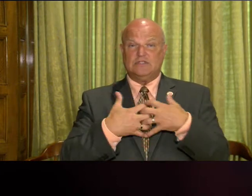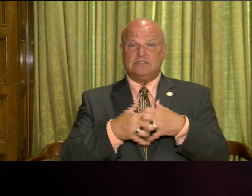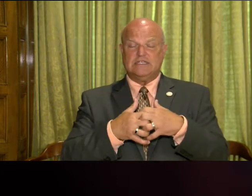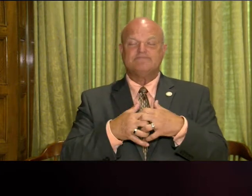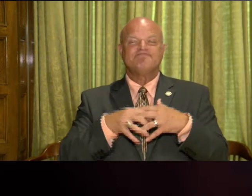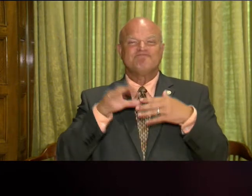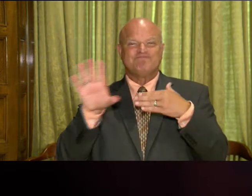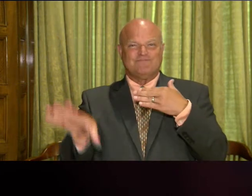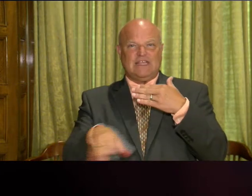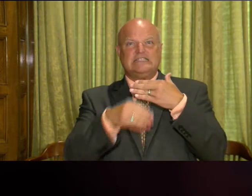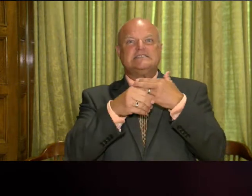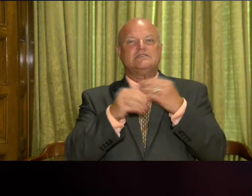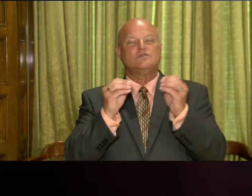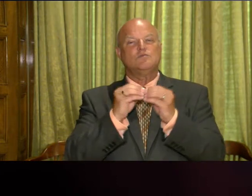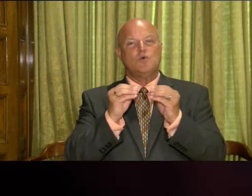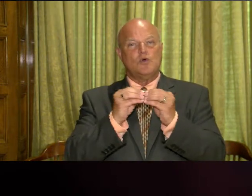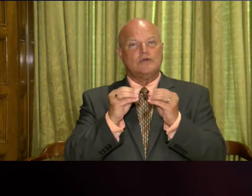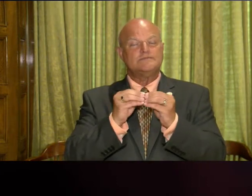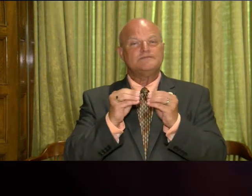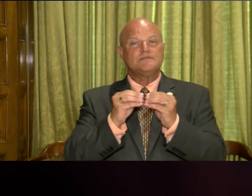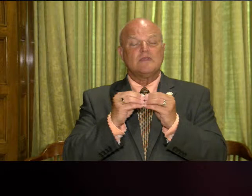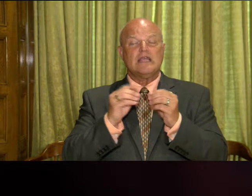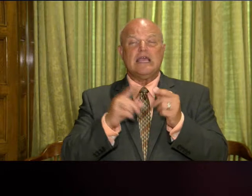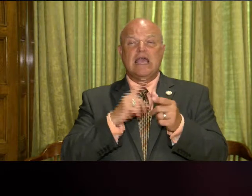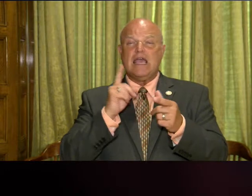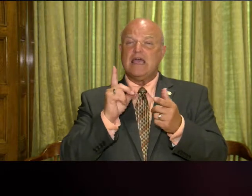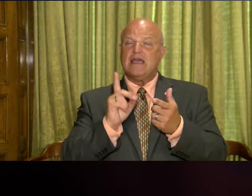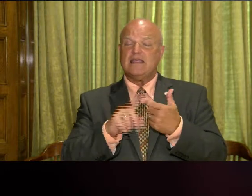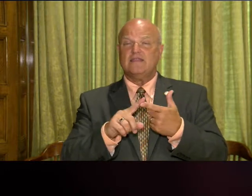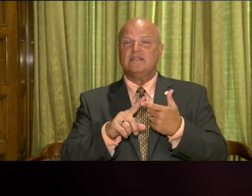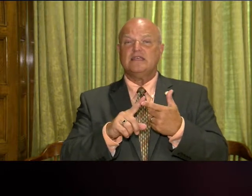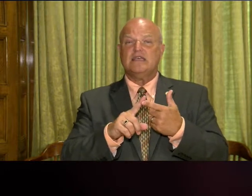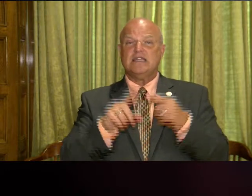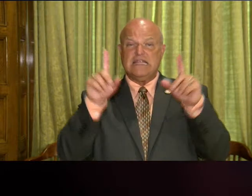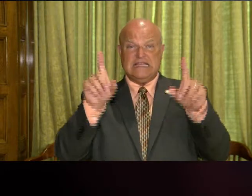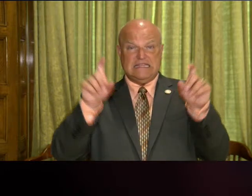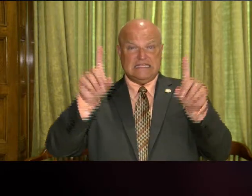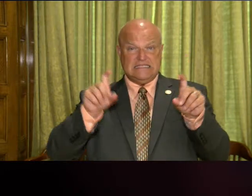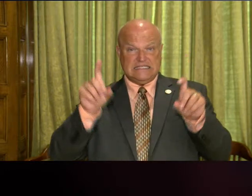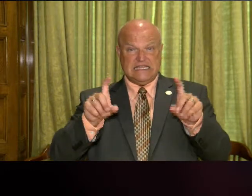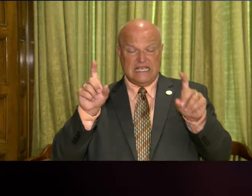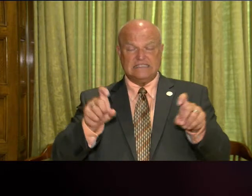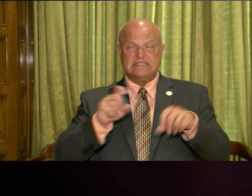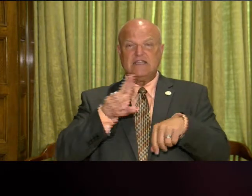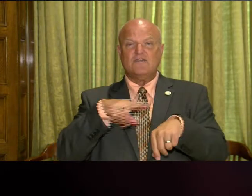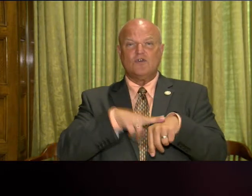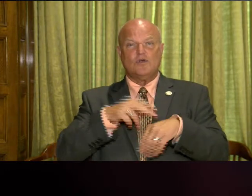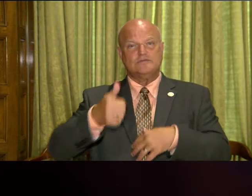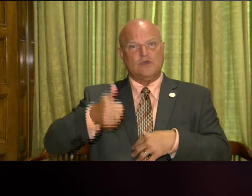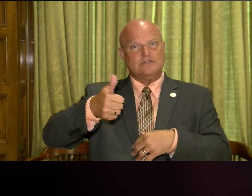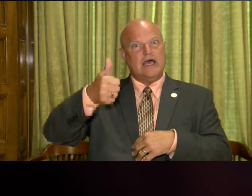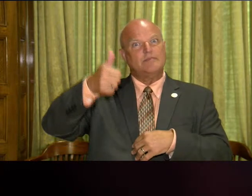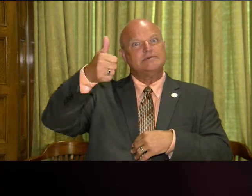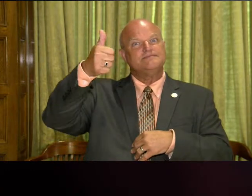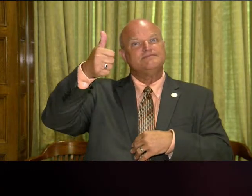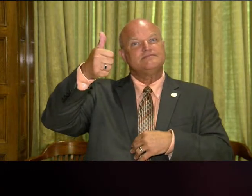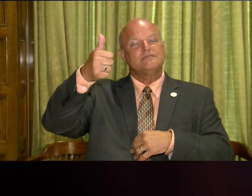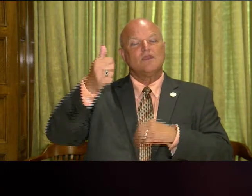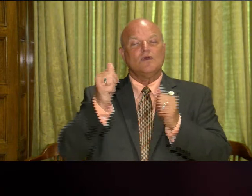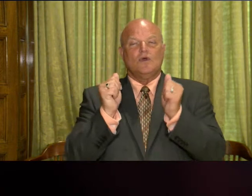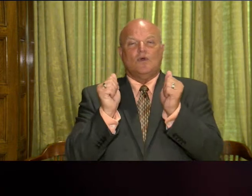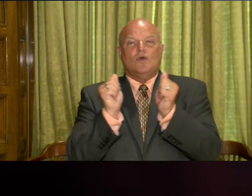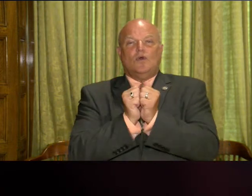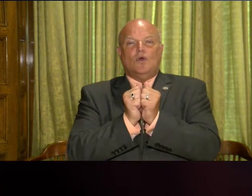on ventilators in Arkansas. And then if you look at the testing of course goes up